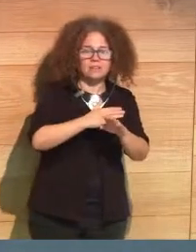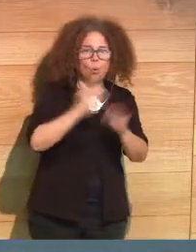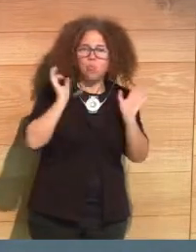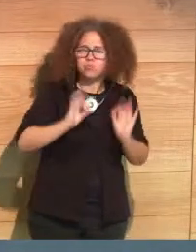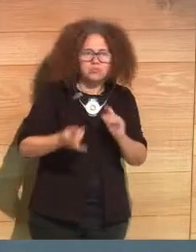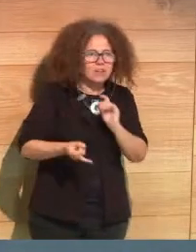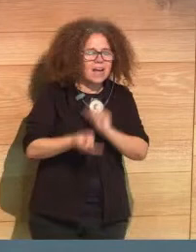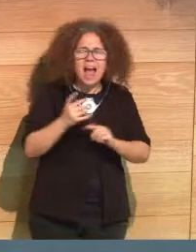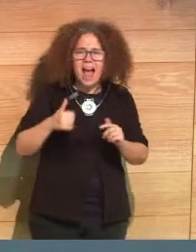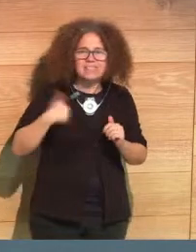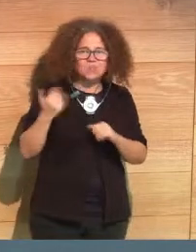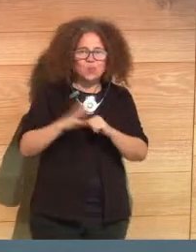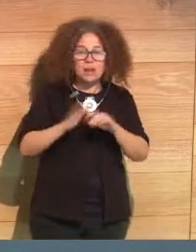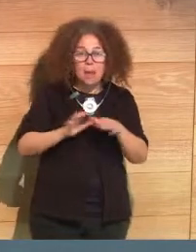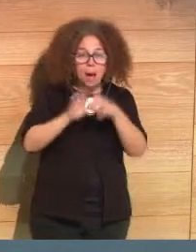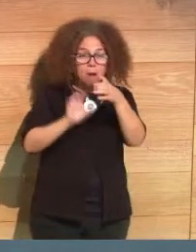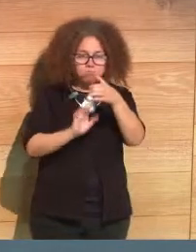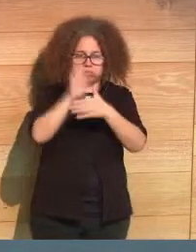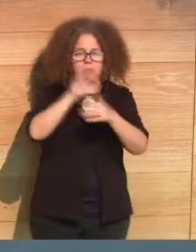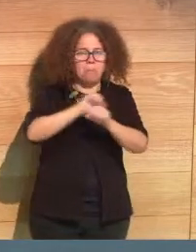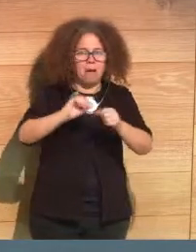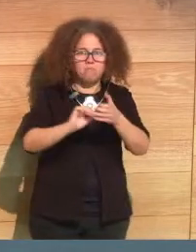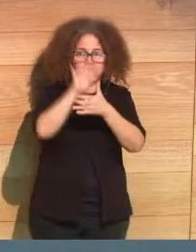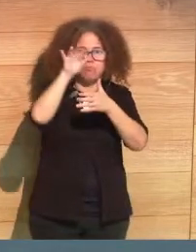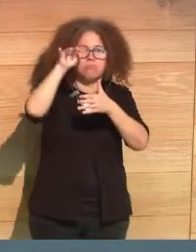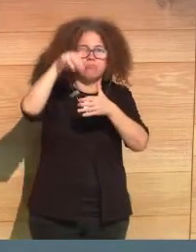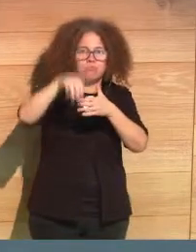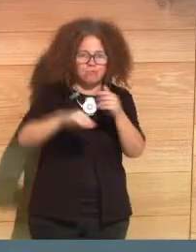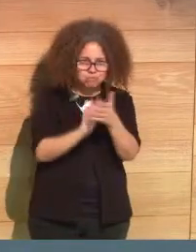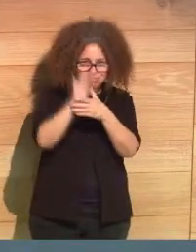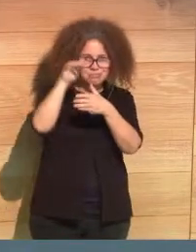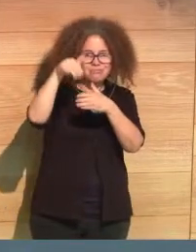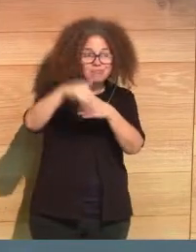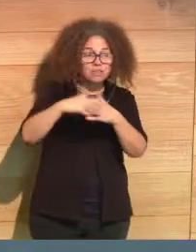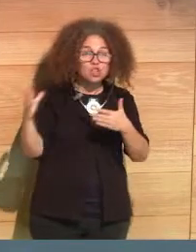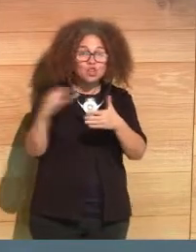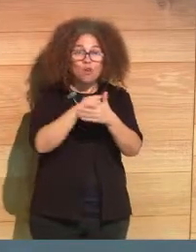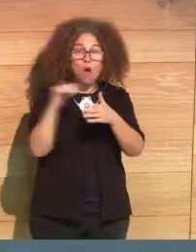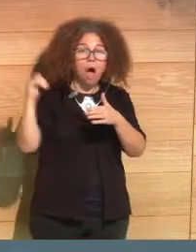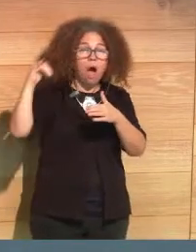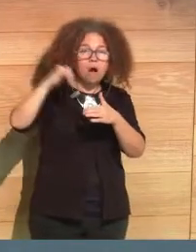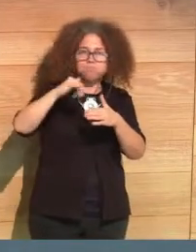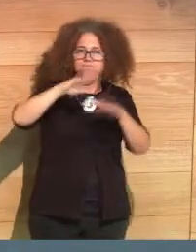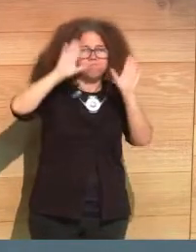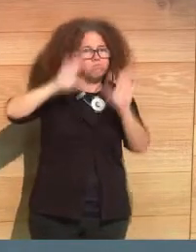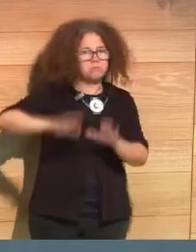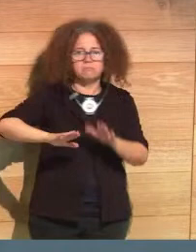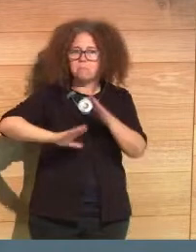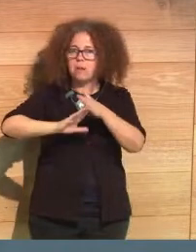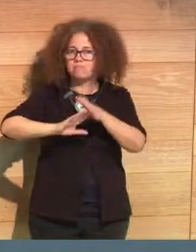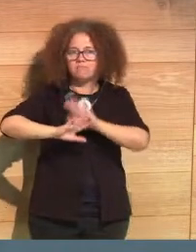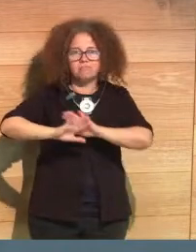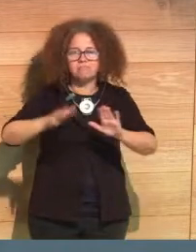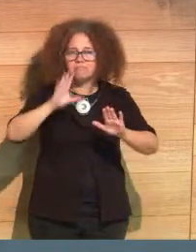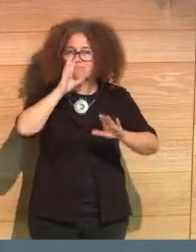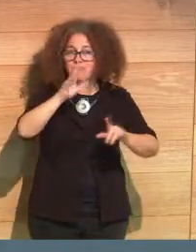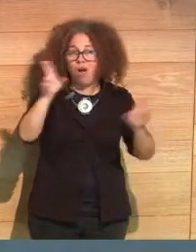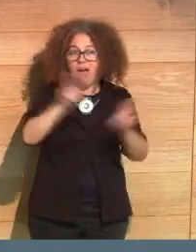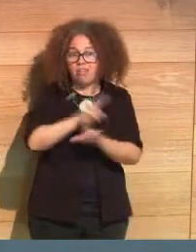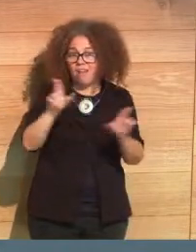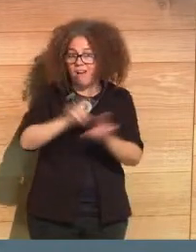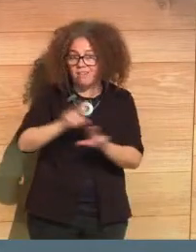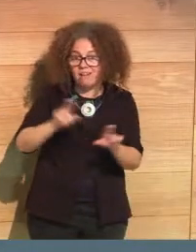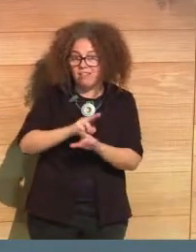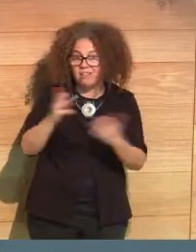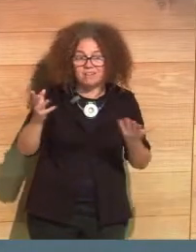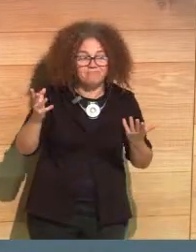as you remember, we were all grounded, all planes were cancelled, and I was basically liaising with the production team on